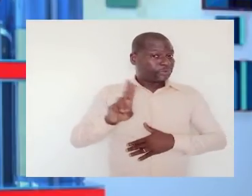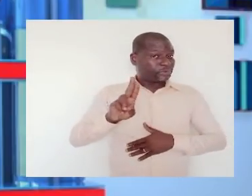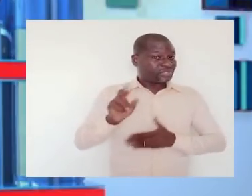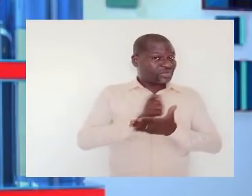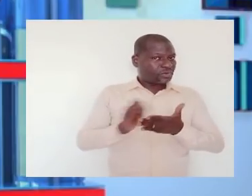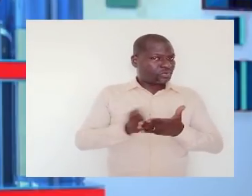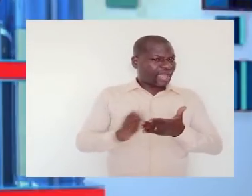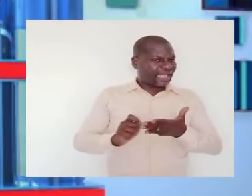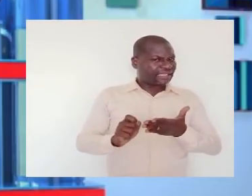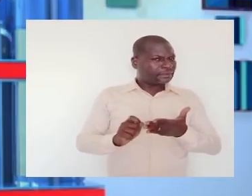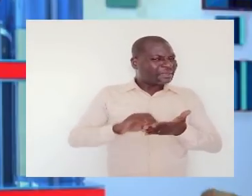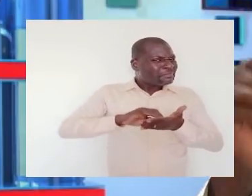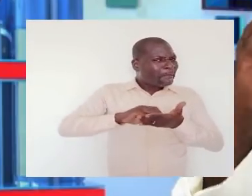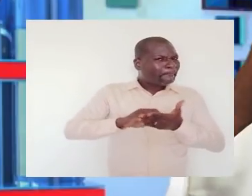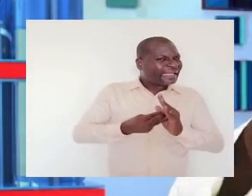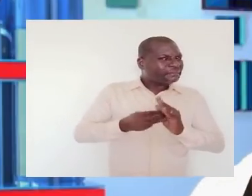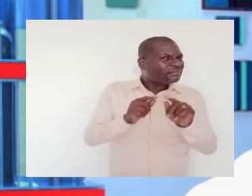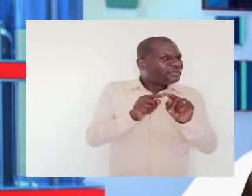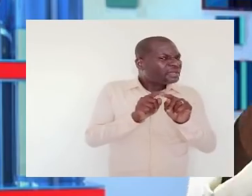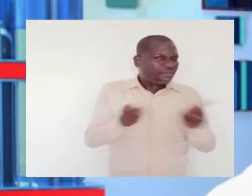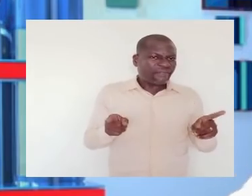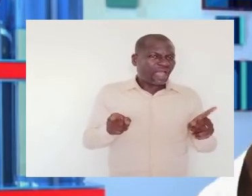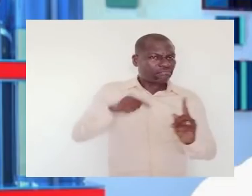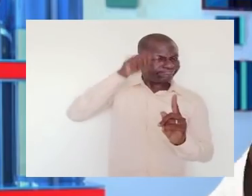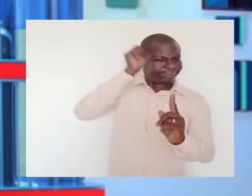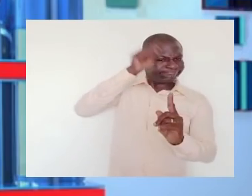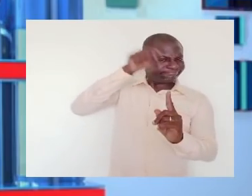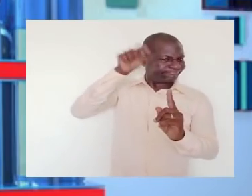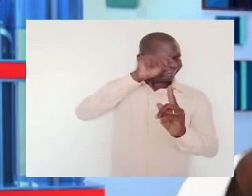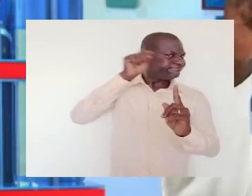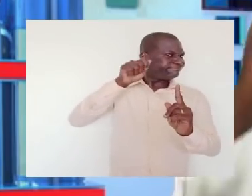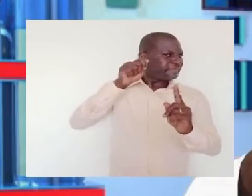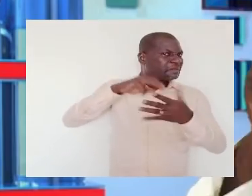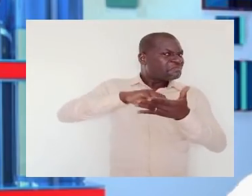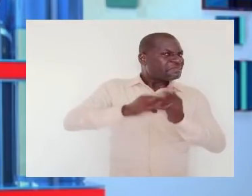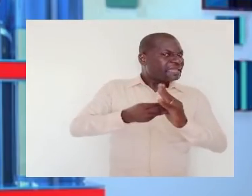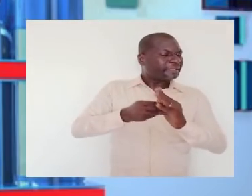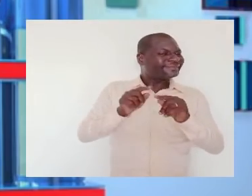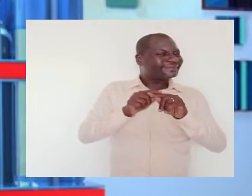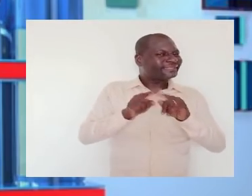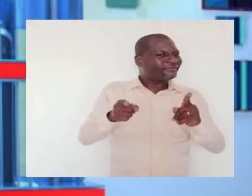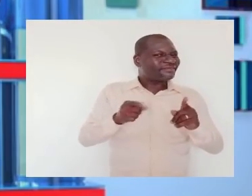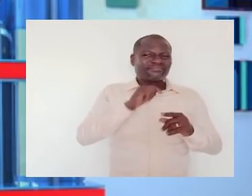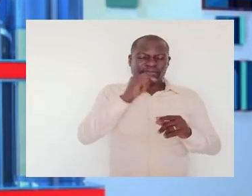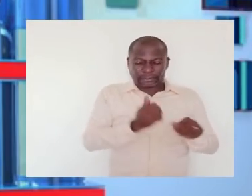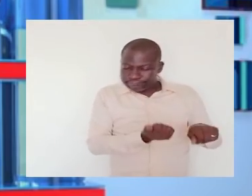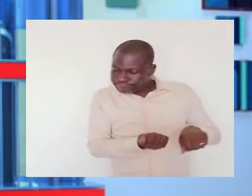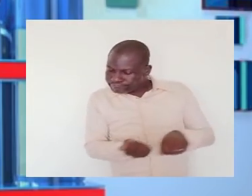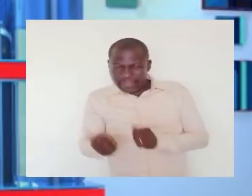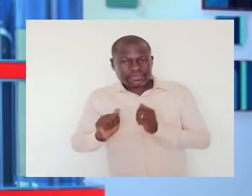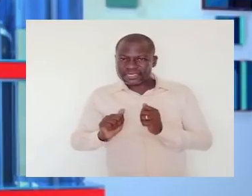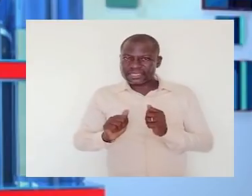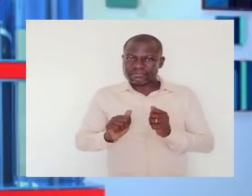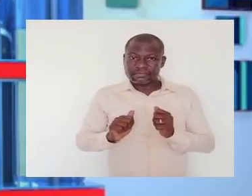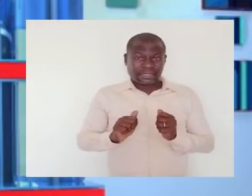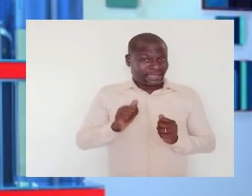tro bible ewo mo no se ye sprinkle ensuo ewo onipa so ye de nsuo apetepete enipa so a ye fra no